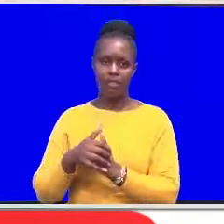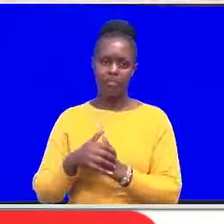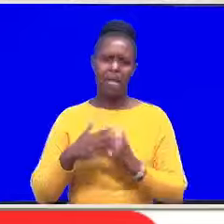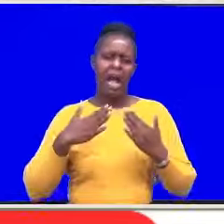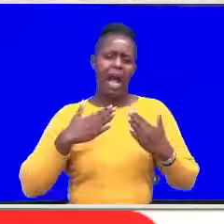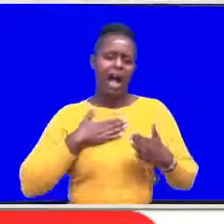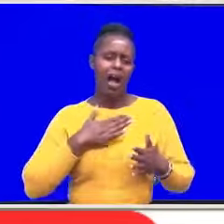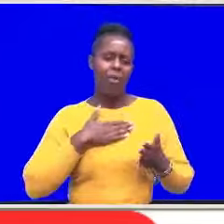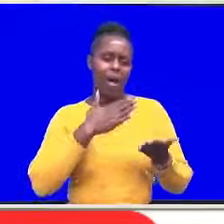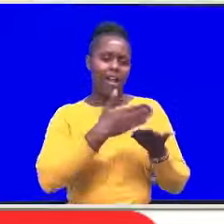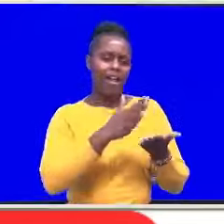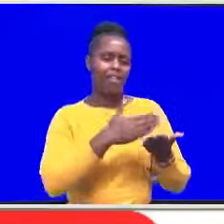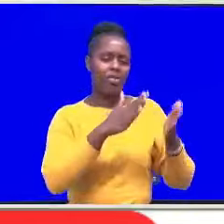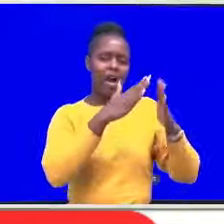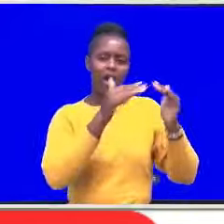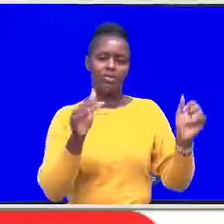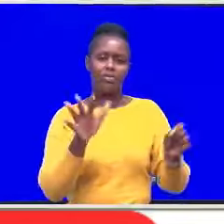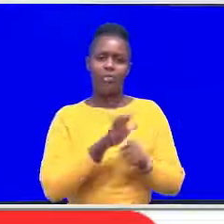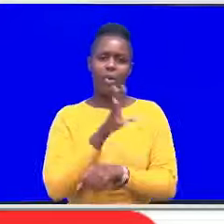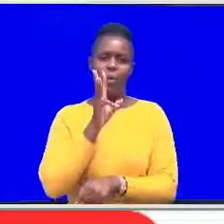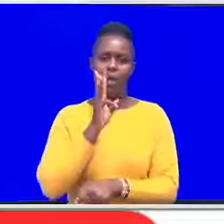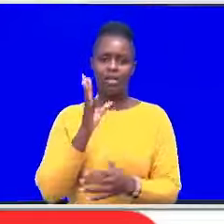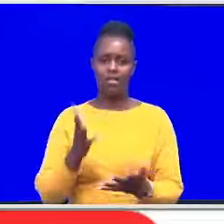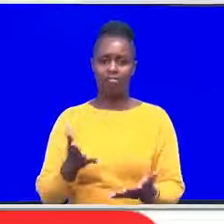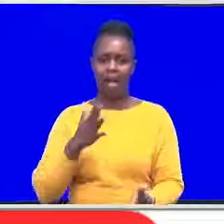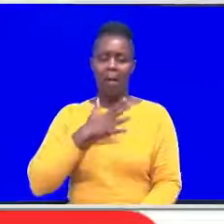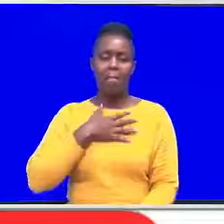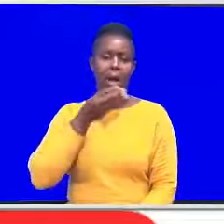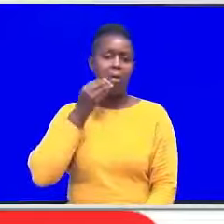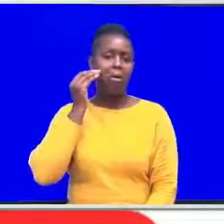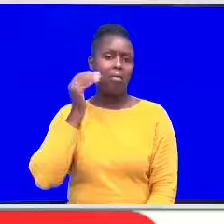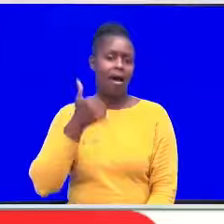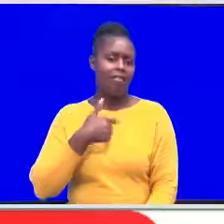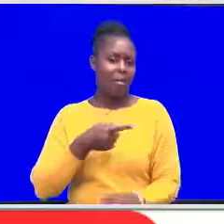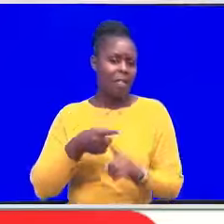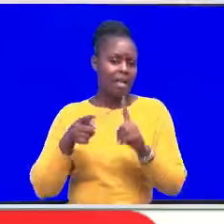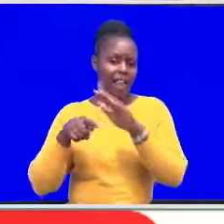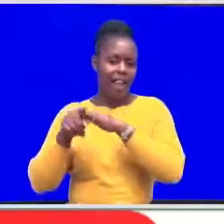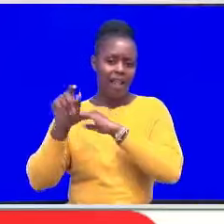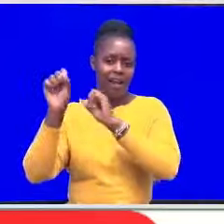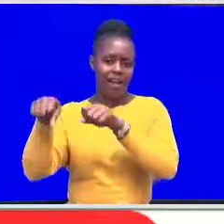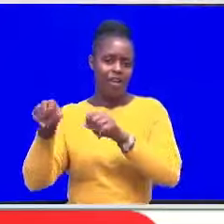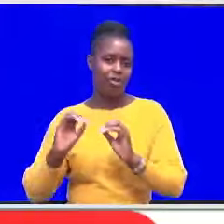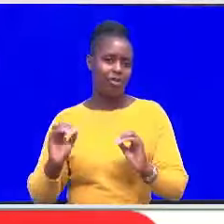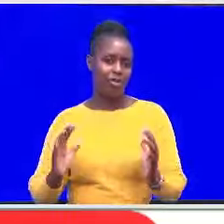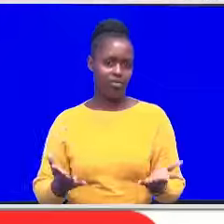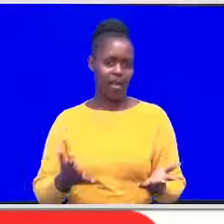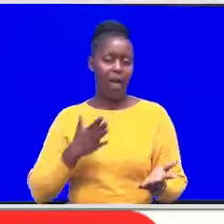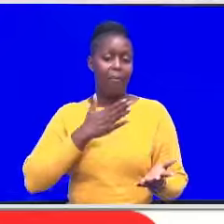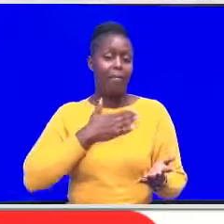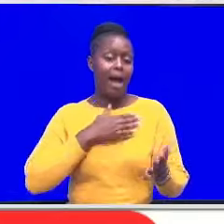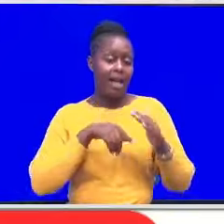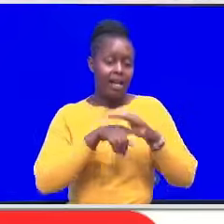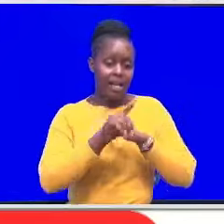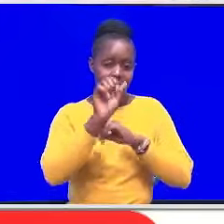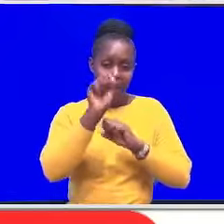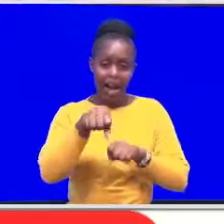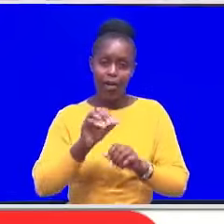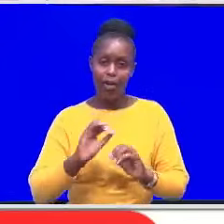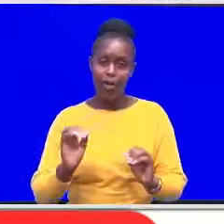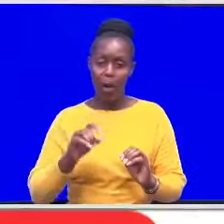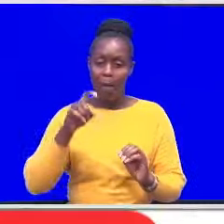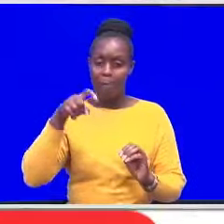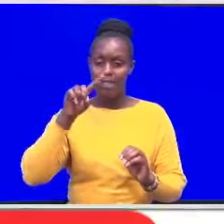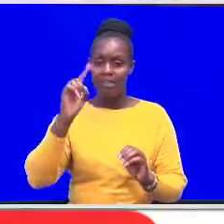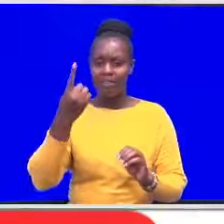kukondesha zote ziko kwa maji. Niko na kwangu. Sasa hata siwezi fika huko. Sasa kwangu huwezi access kwenda huko ndani.